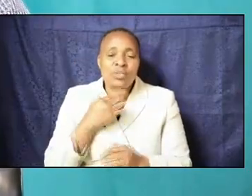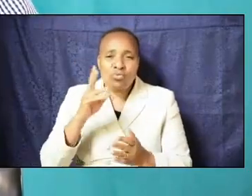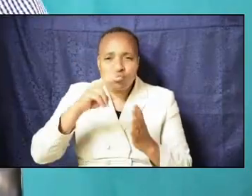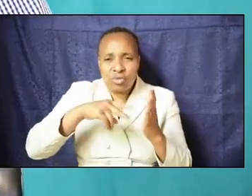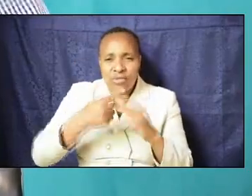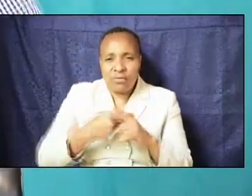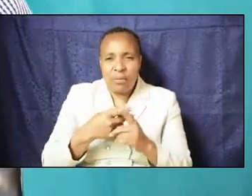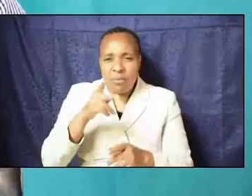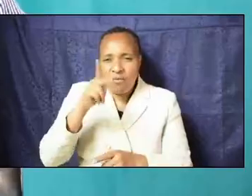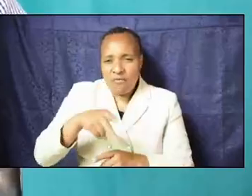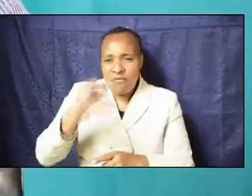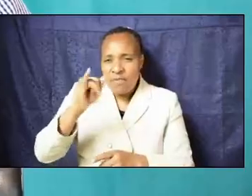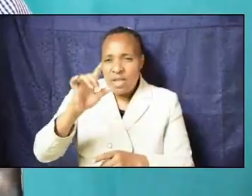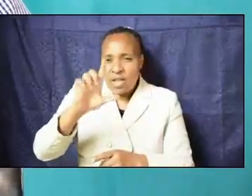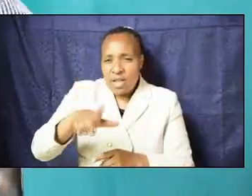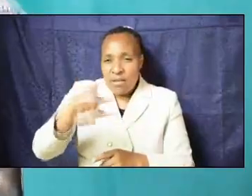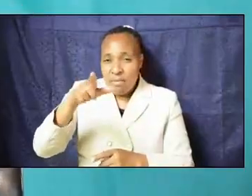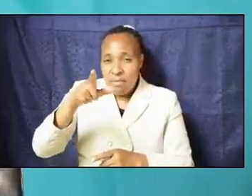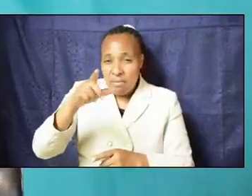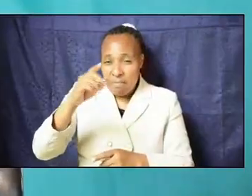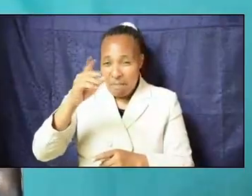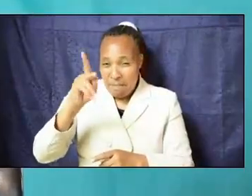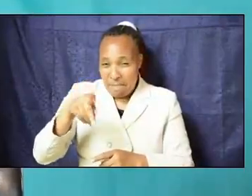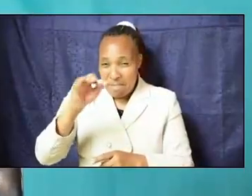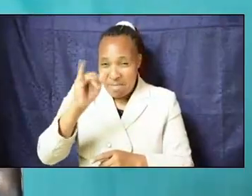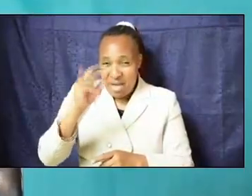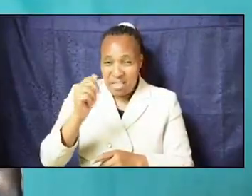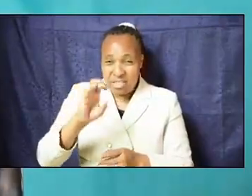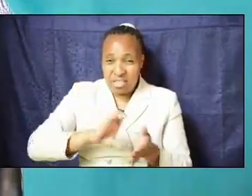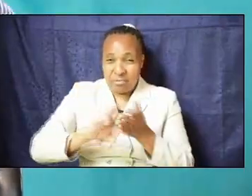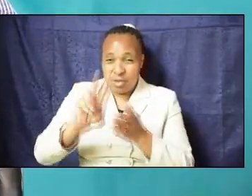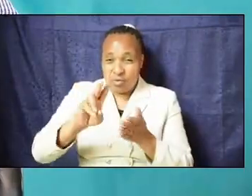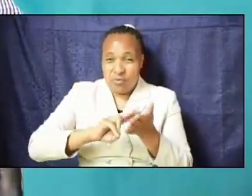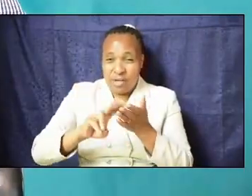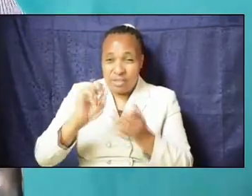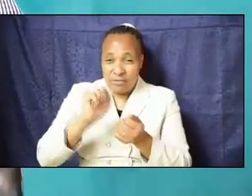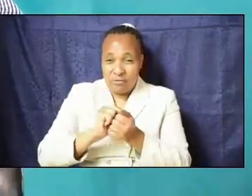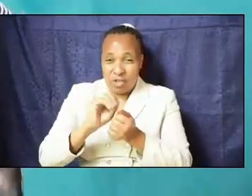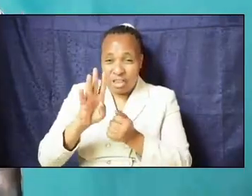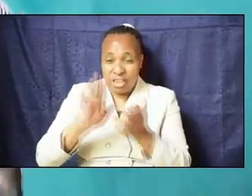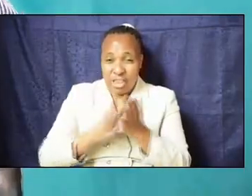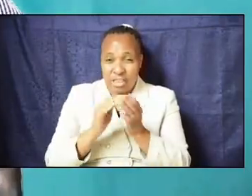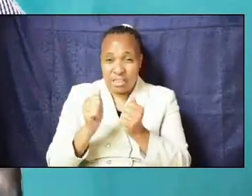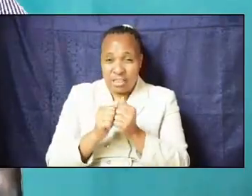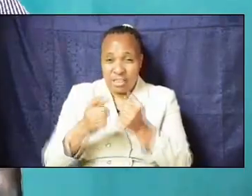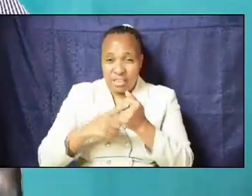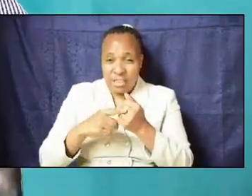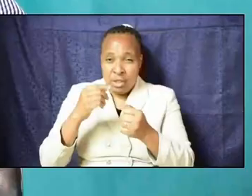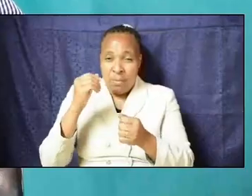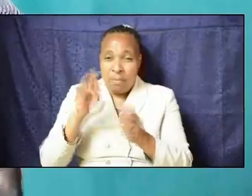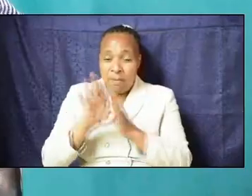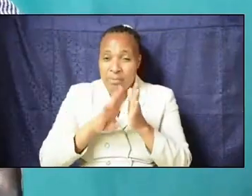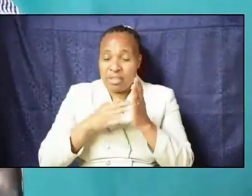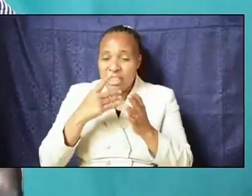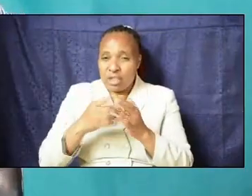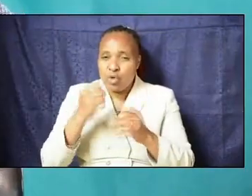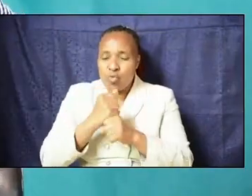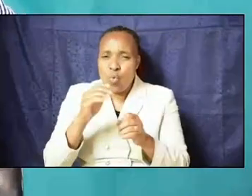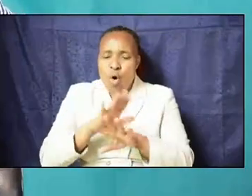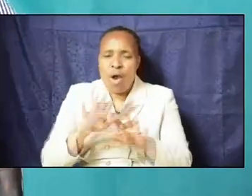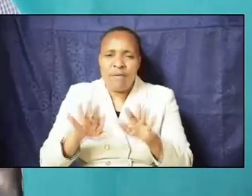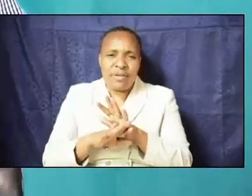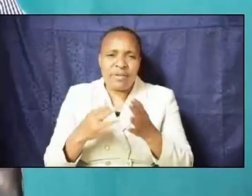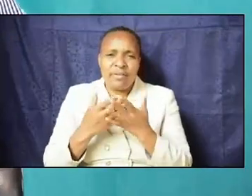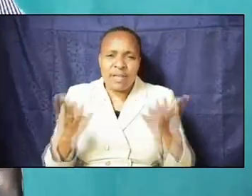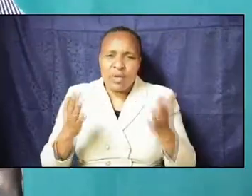book of Philippians chapter 2, verse 14 to 16, where the Bible says, "Do all things without murmuring and